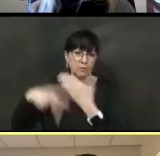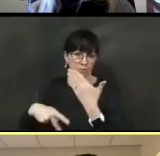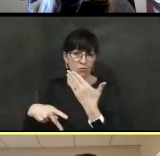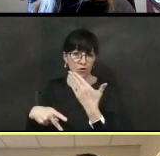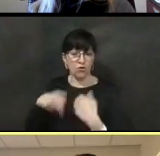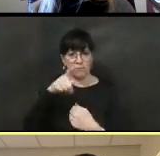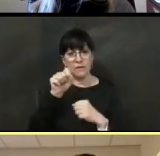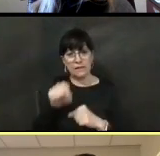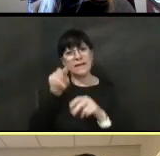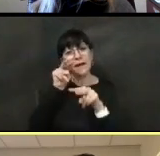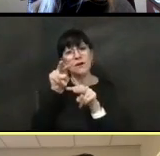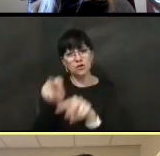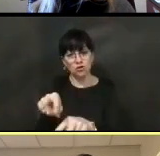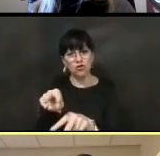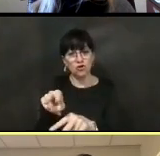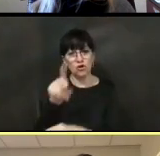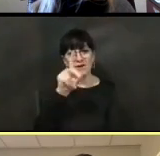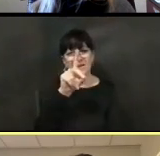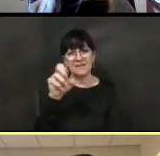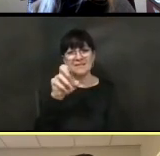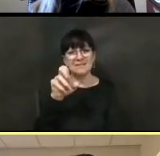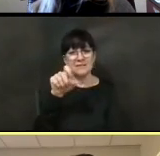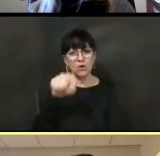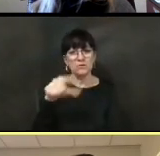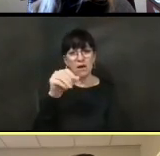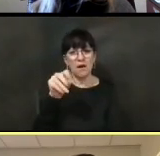business.delaware.gov/coronavirus, where we have all of the different business assistance